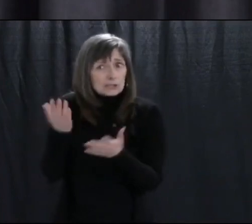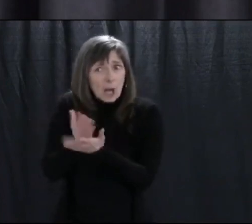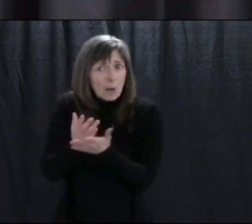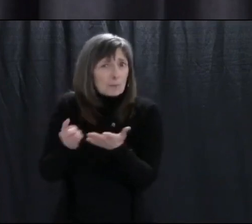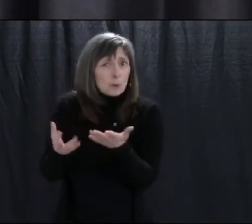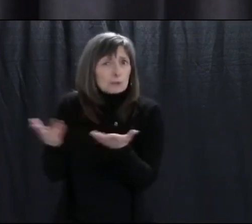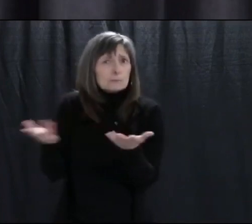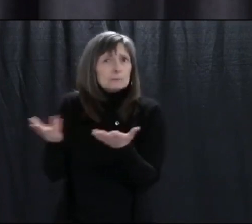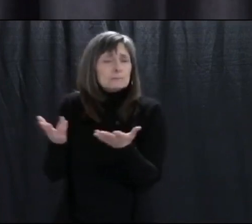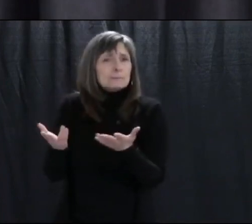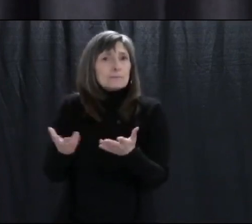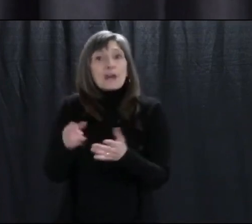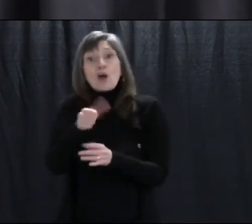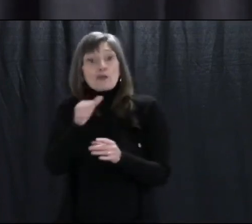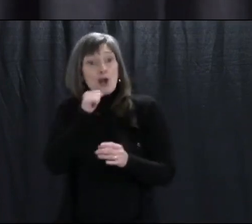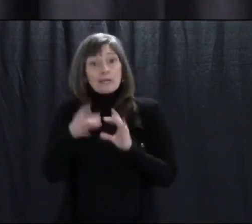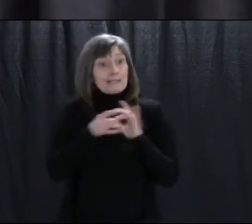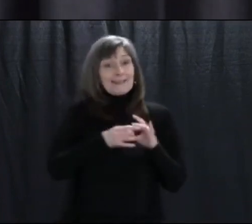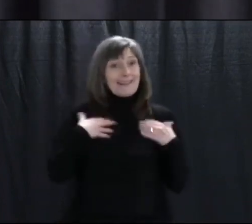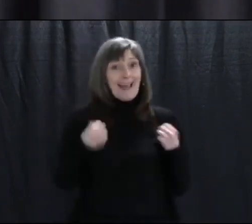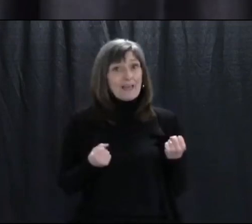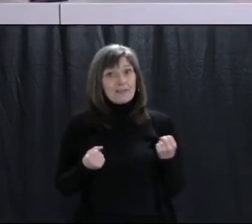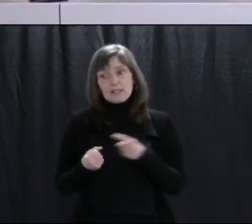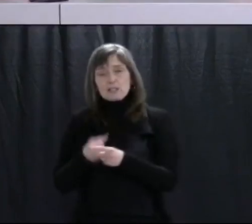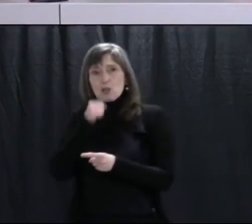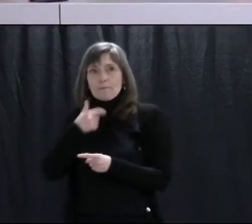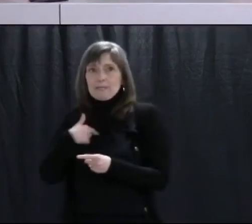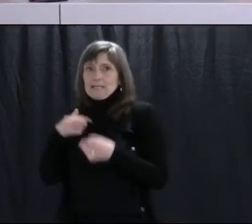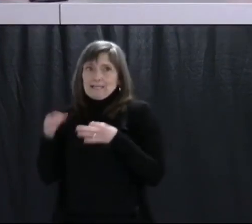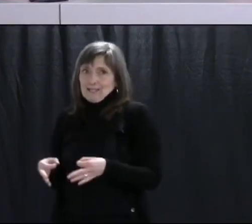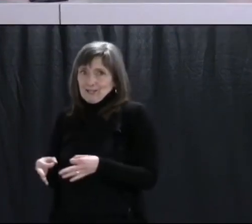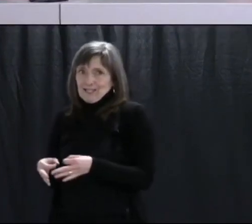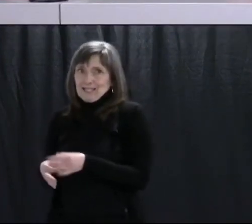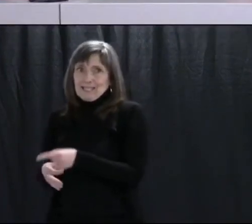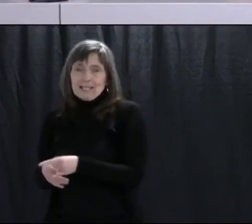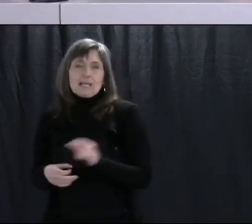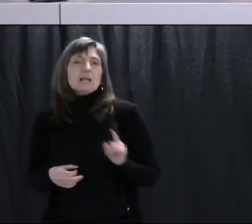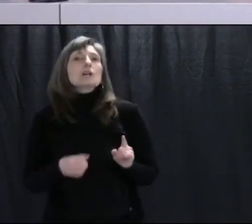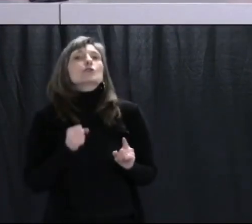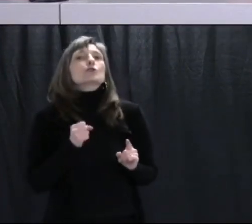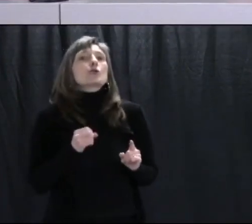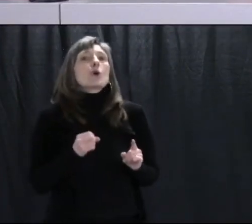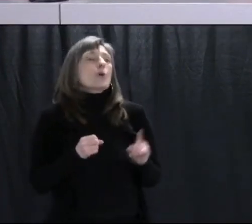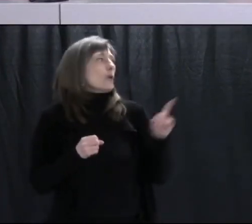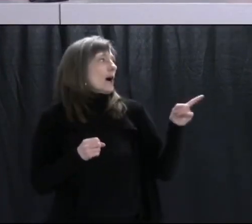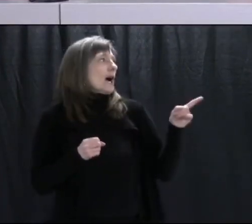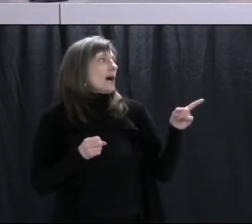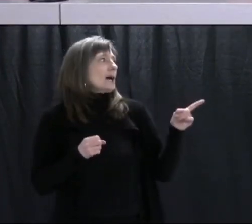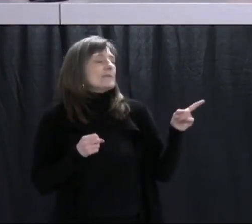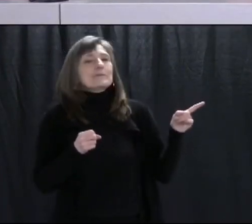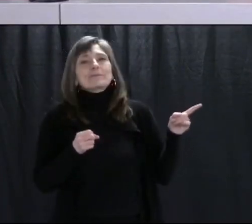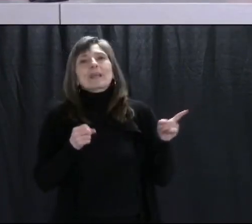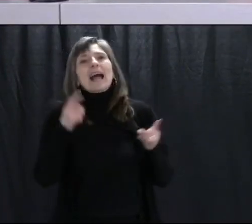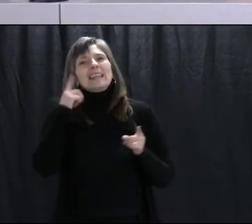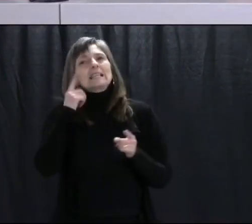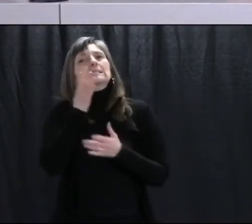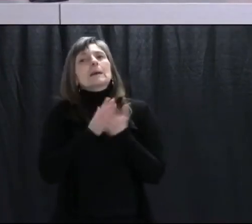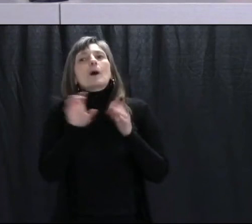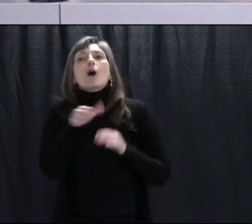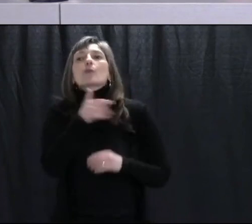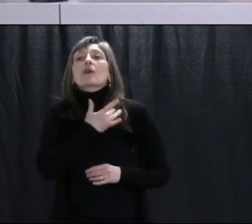would not be my decision. I think some of the confusion, Ben, around this is what we're seeing in other provinces that would use, you know, different pieces